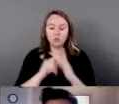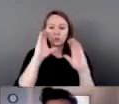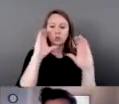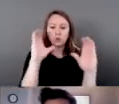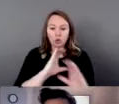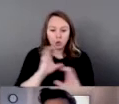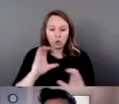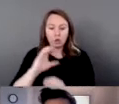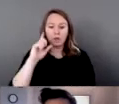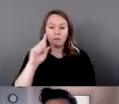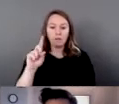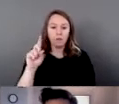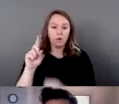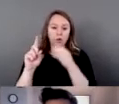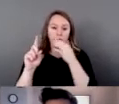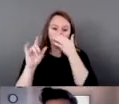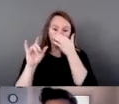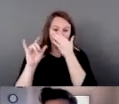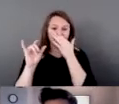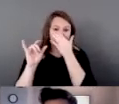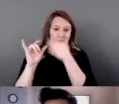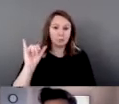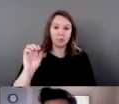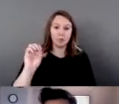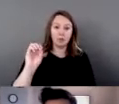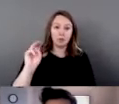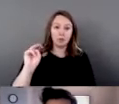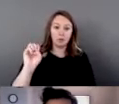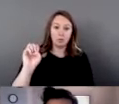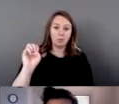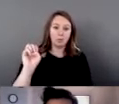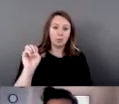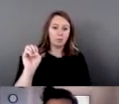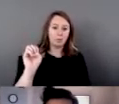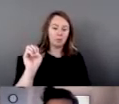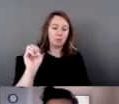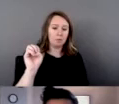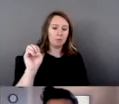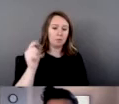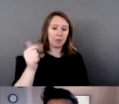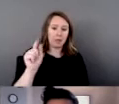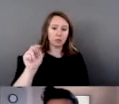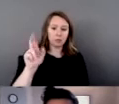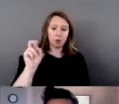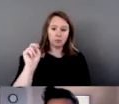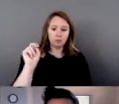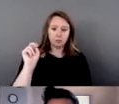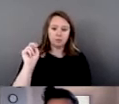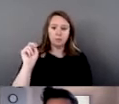immersed in the culture, you know, 5 days a week. I worked for their health center. And it wasn't until then that I